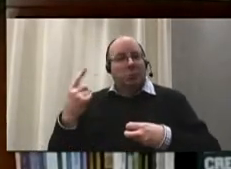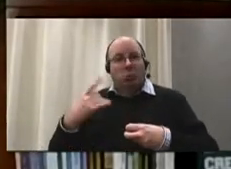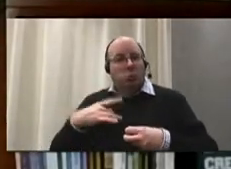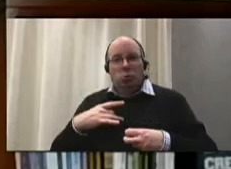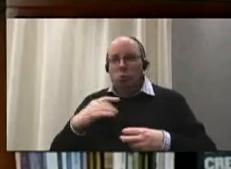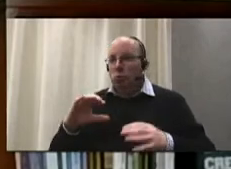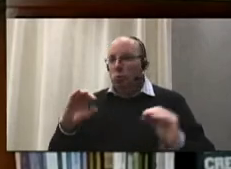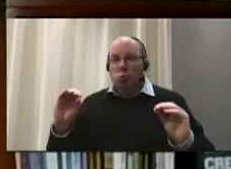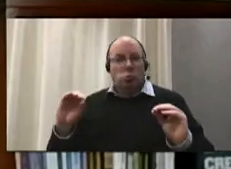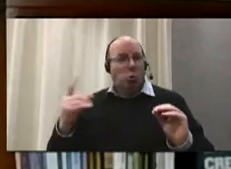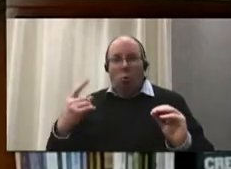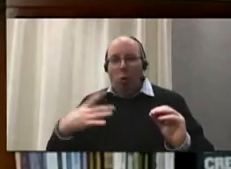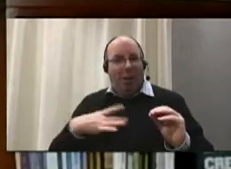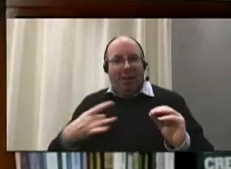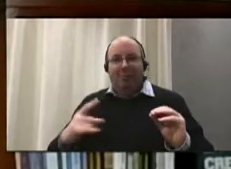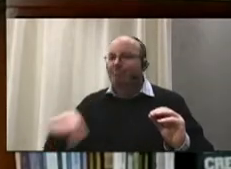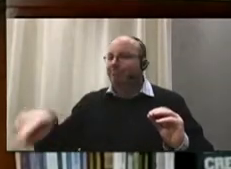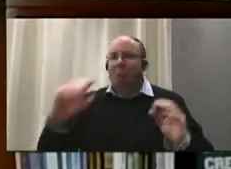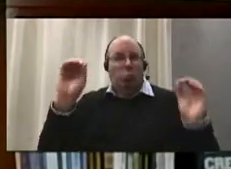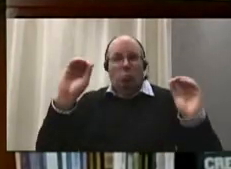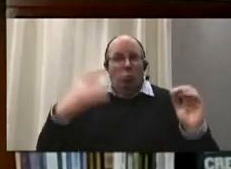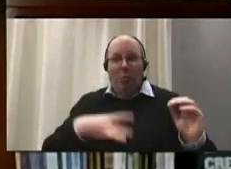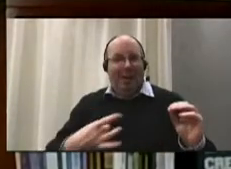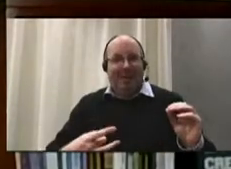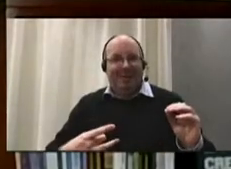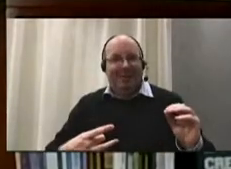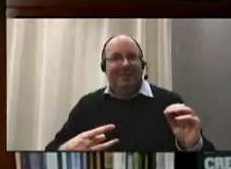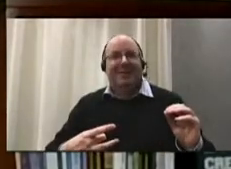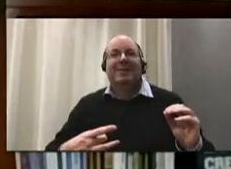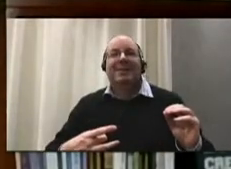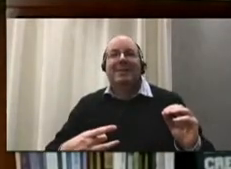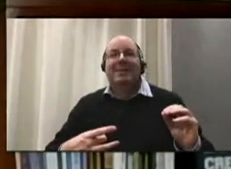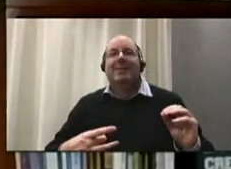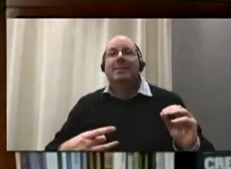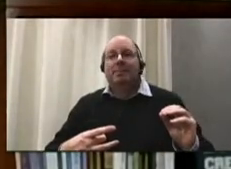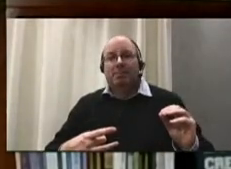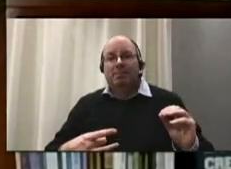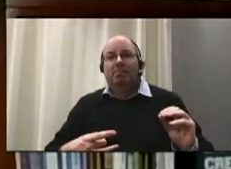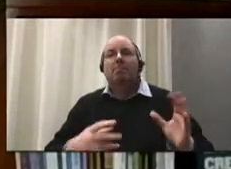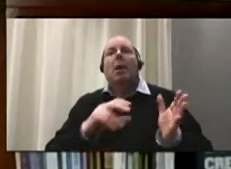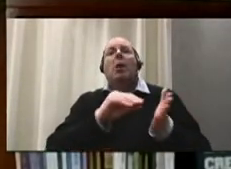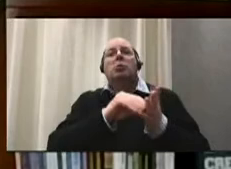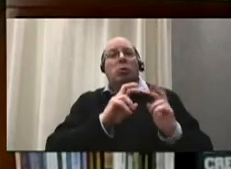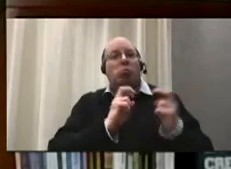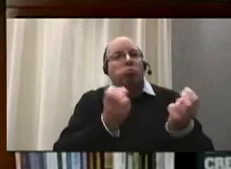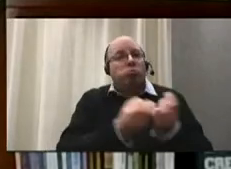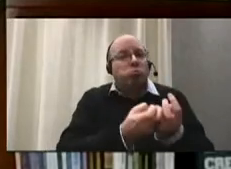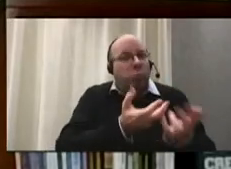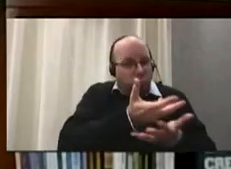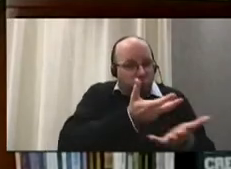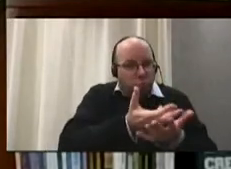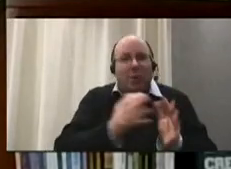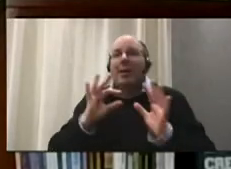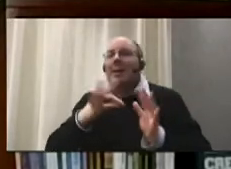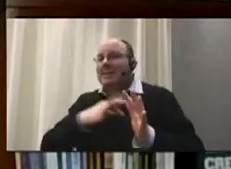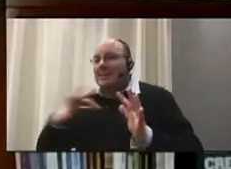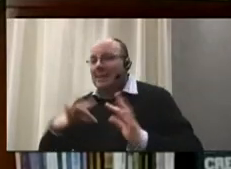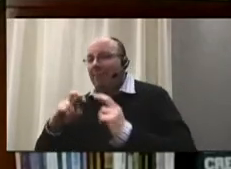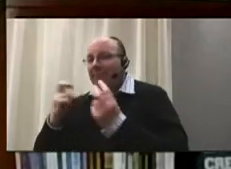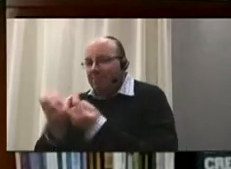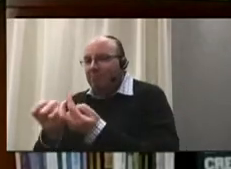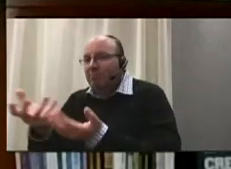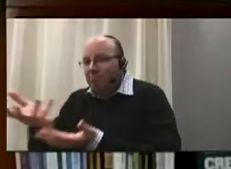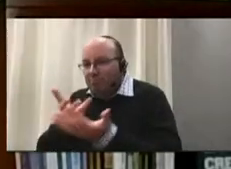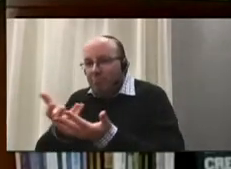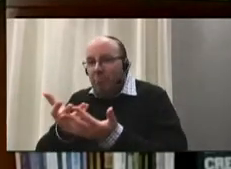do it with one another, our staff can do it with one another, and our students and staff can do it together, and community members as well, all around how do